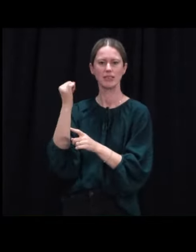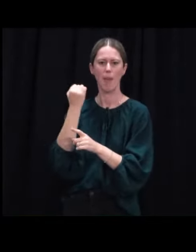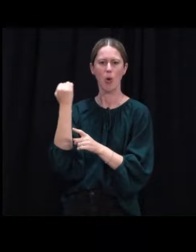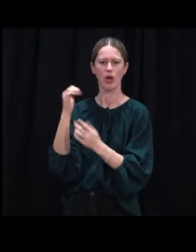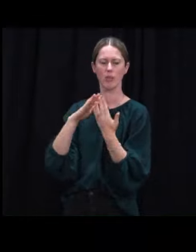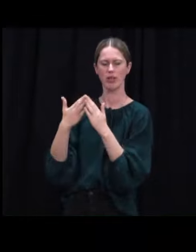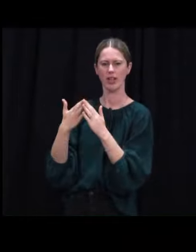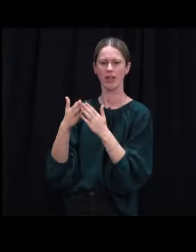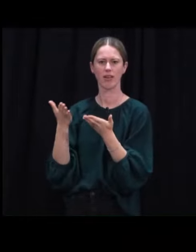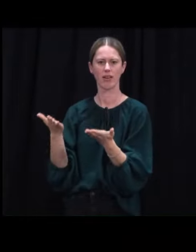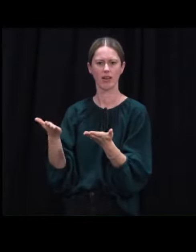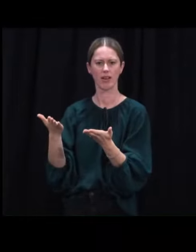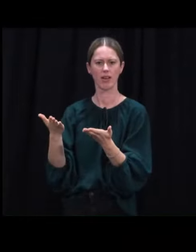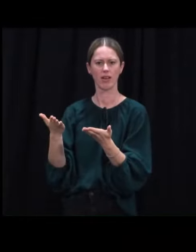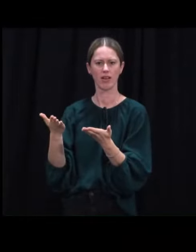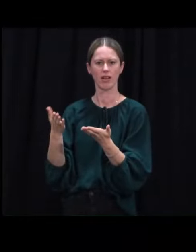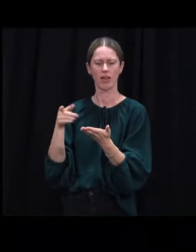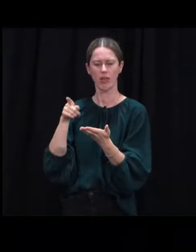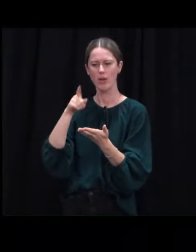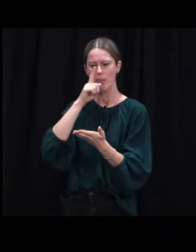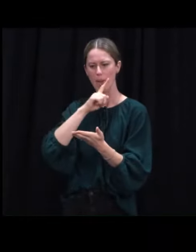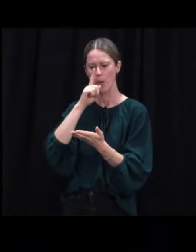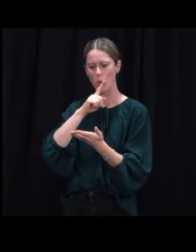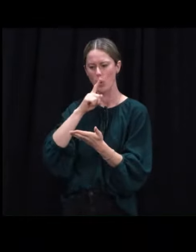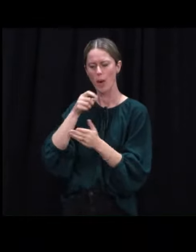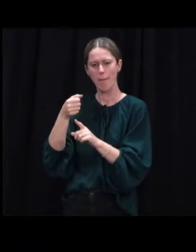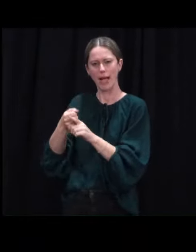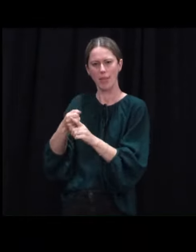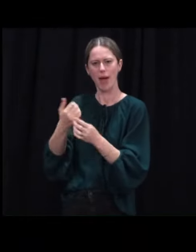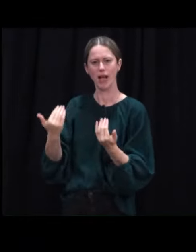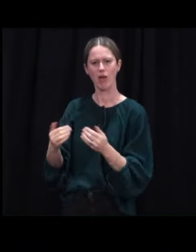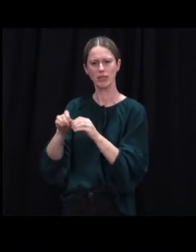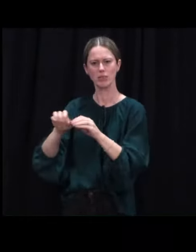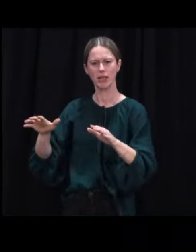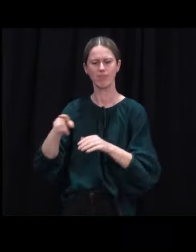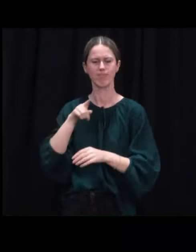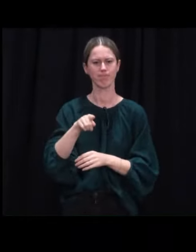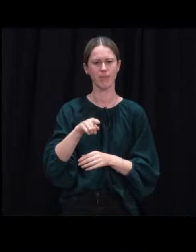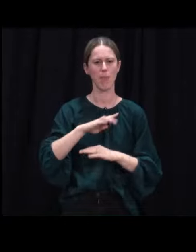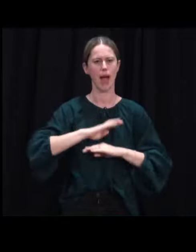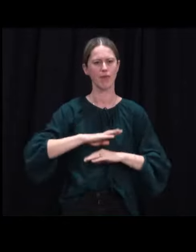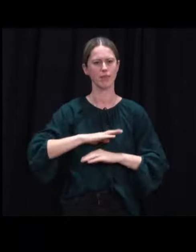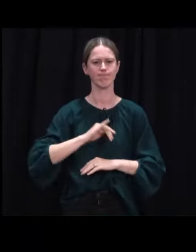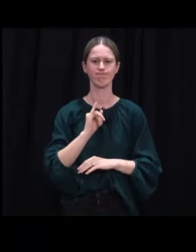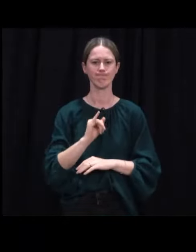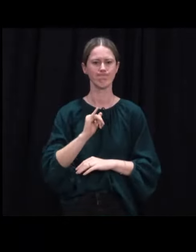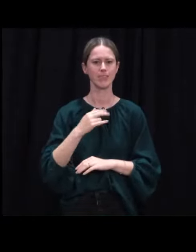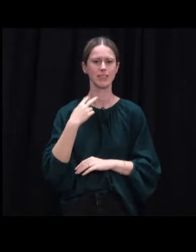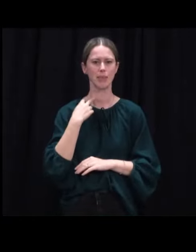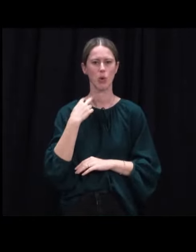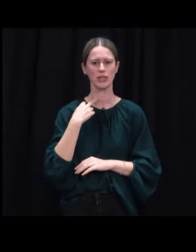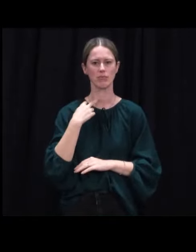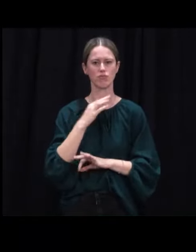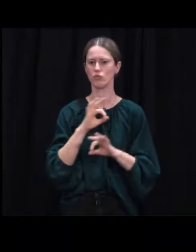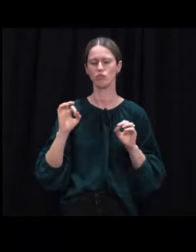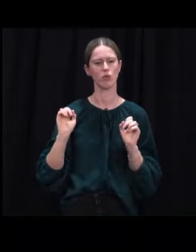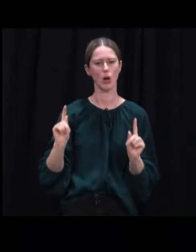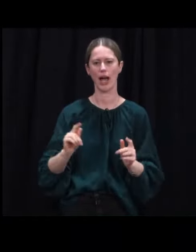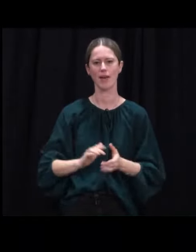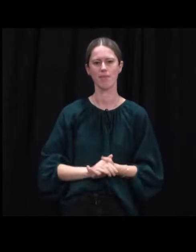community affected by the current outbreak, and this is disappointing and frankly gutless.